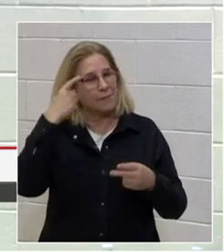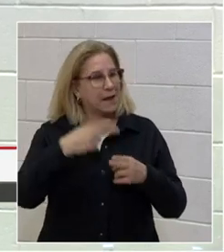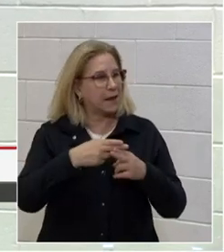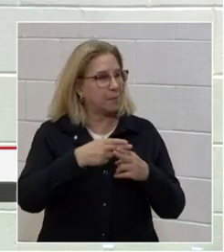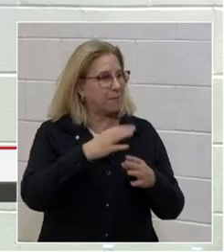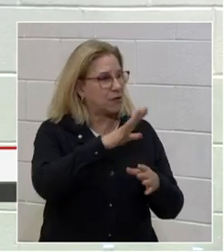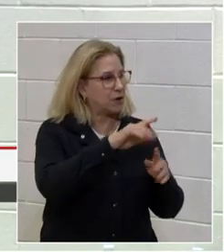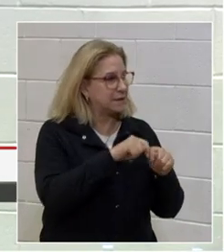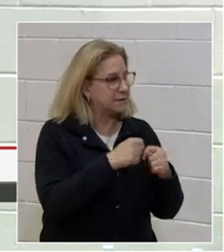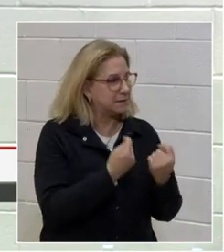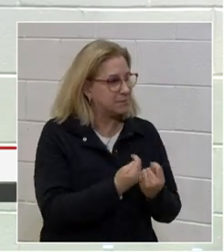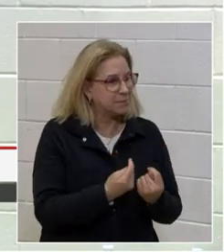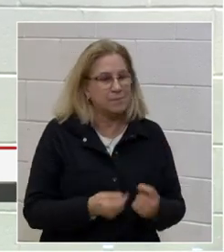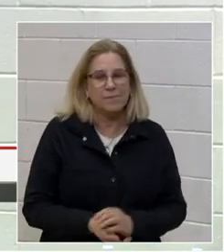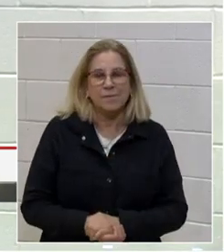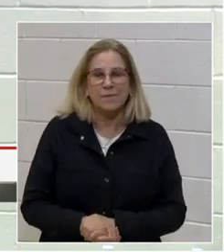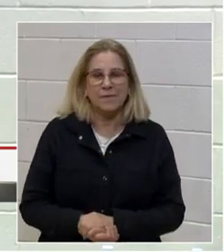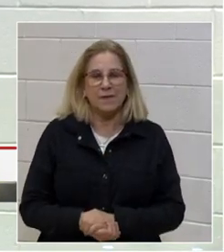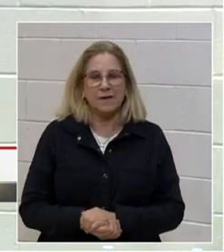tables.